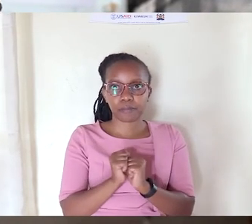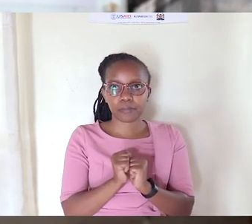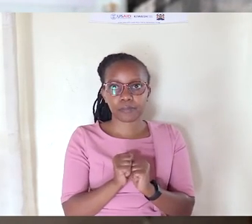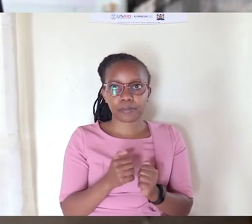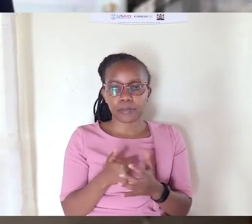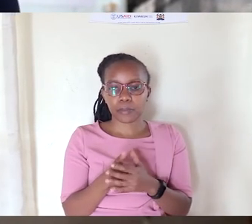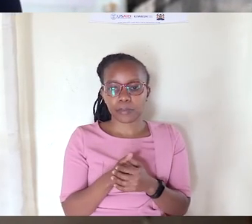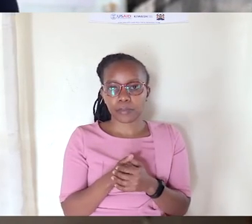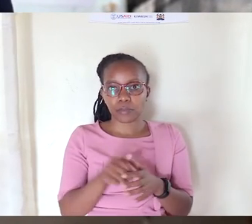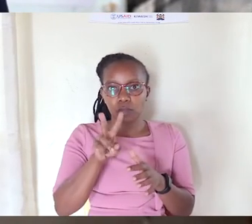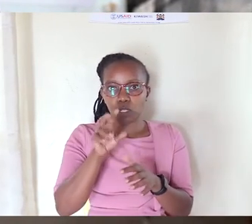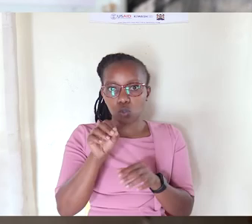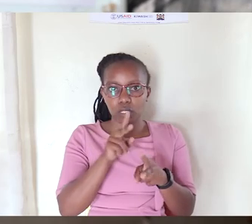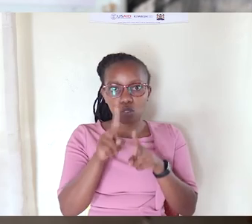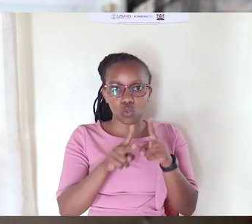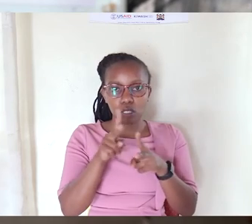so that